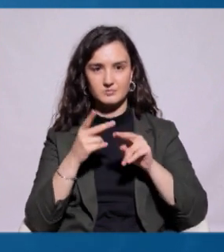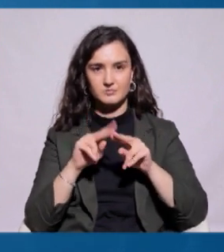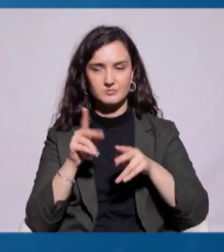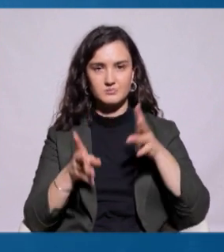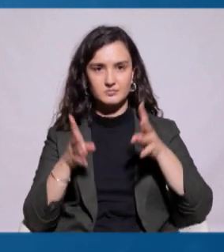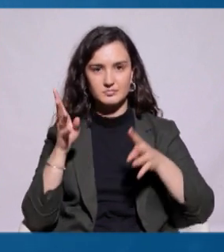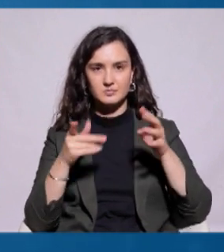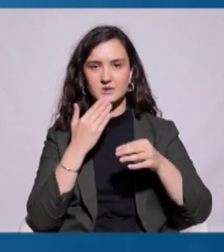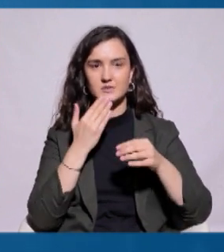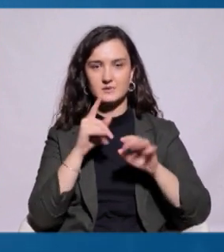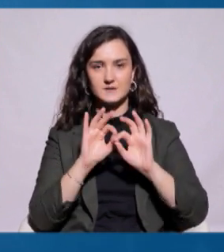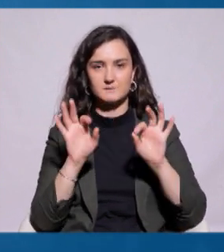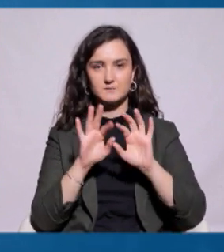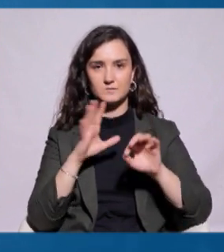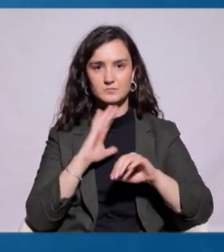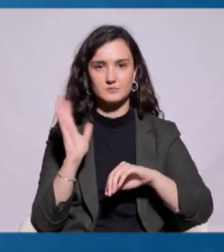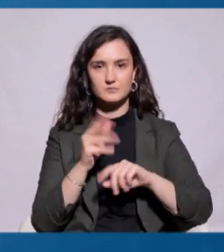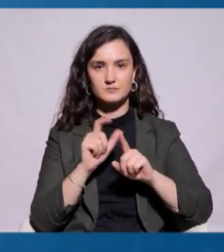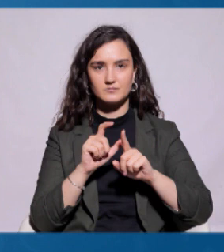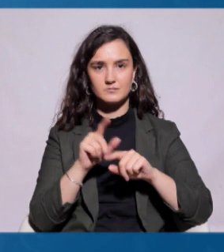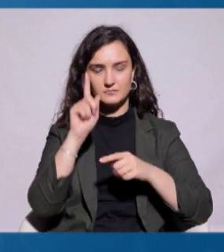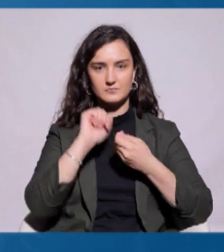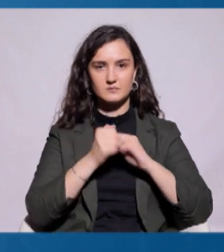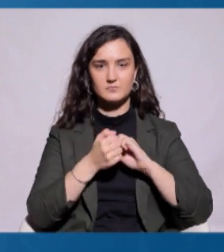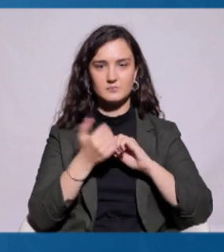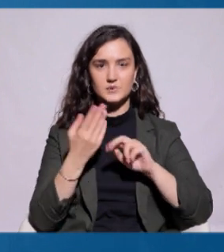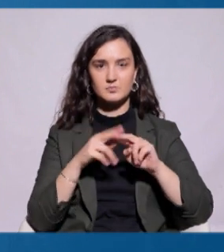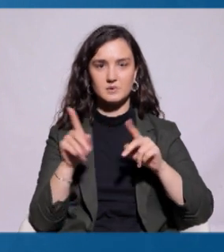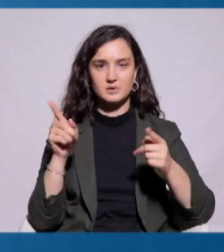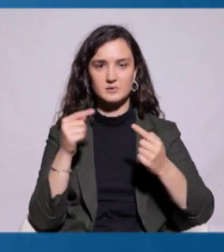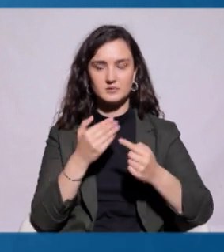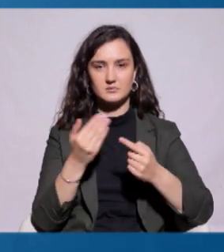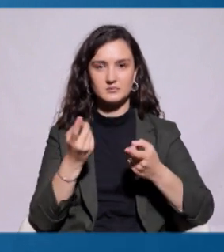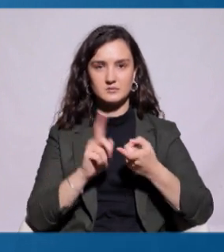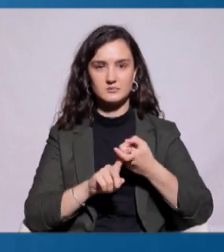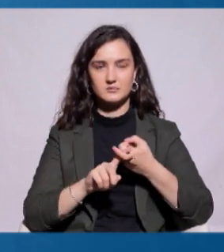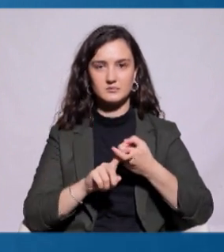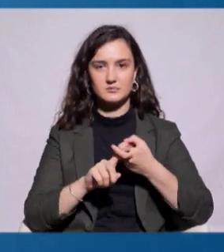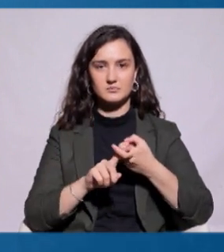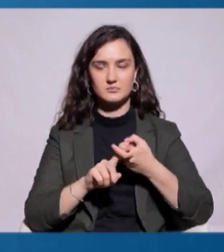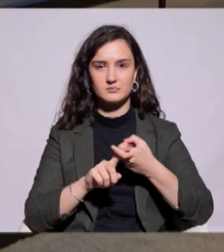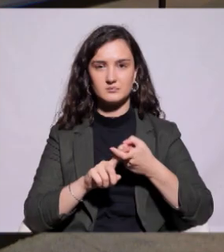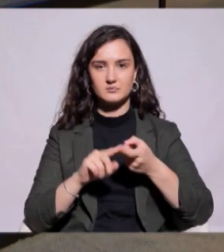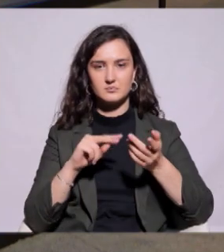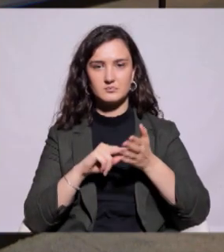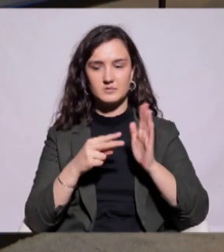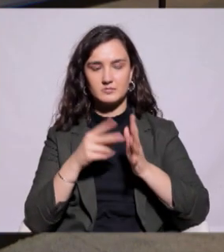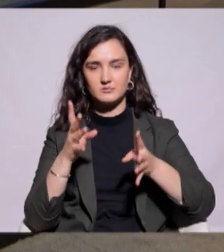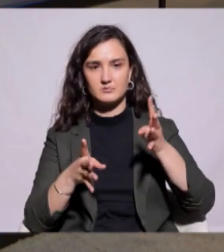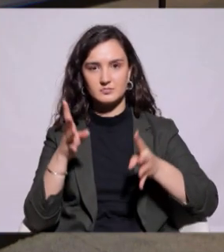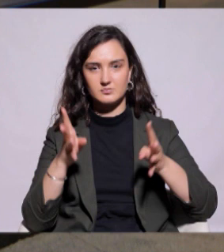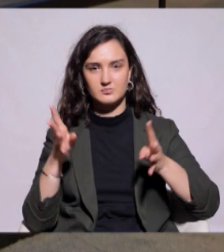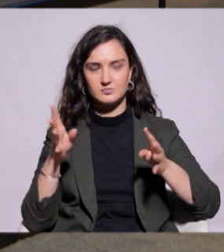quite easy because you explained all the words. Do you remember which one is related to planning and building of public